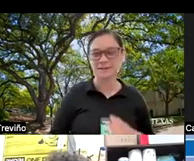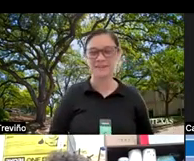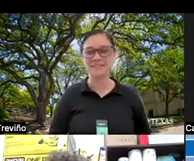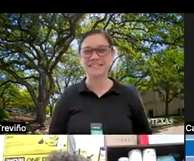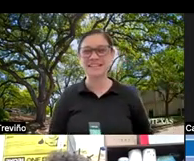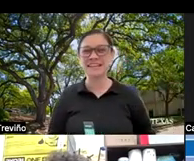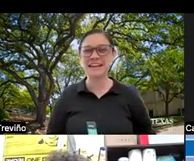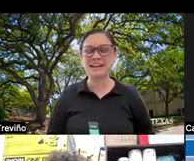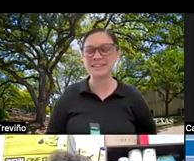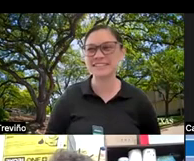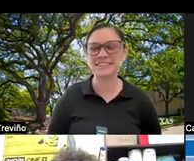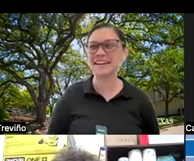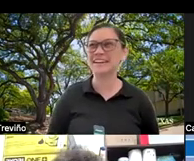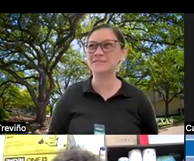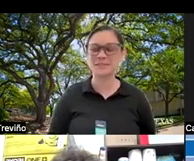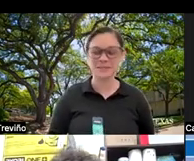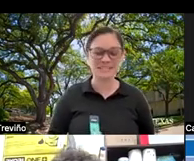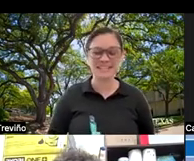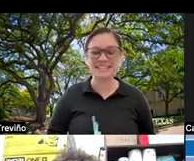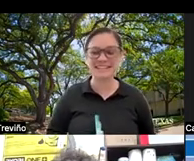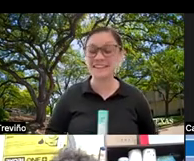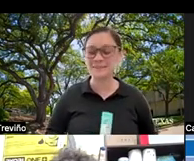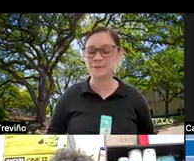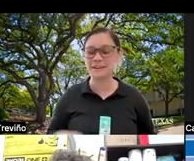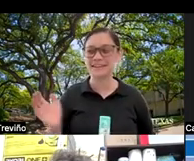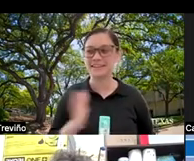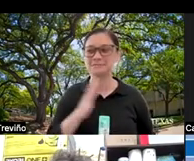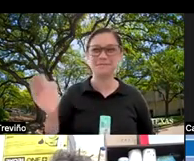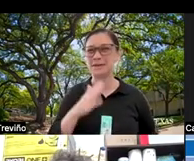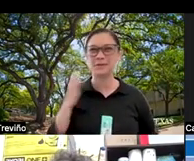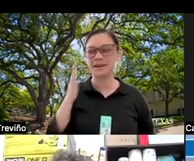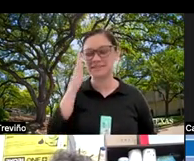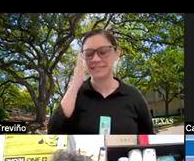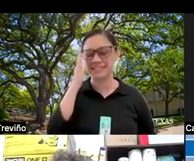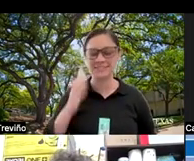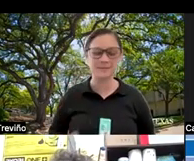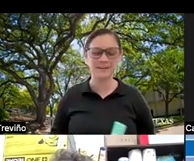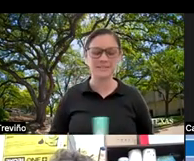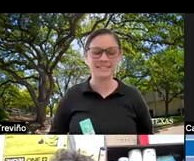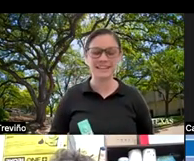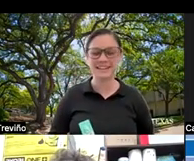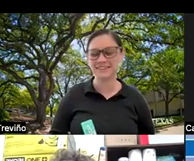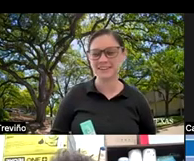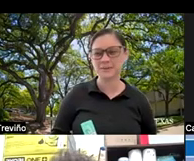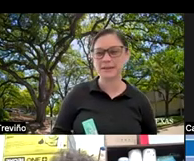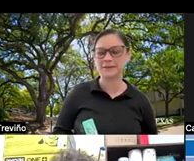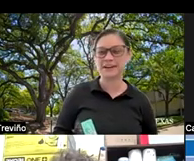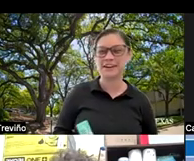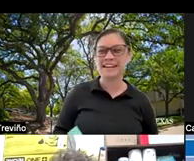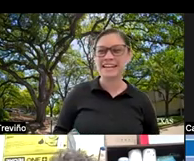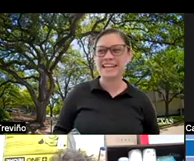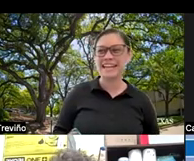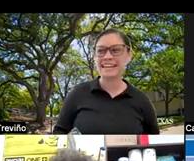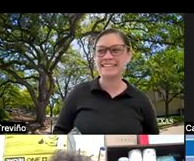dental records. For some reason, I did a lot of work in medical records and dental records early on in my